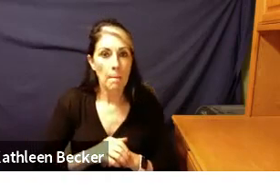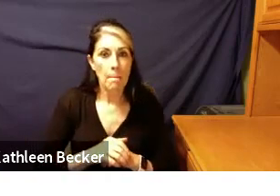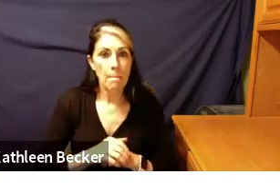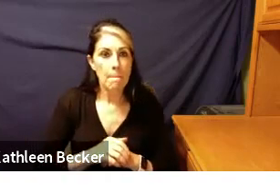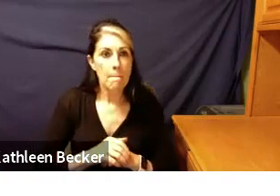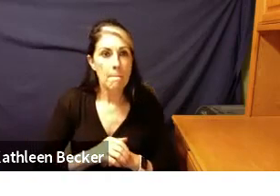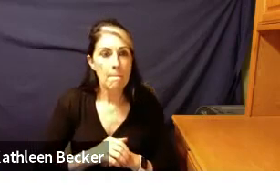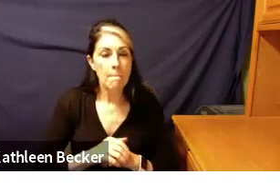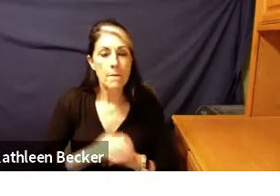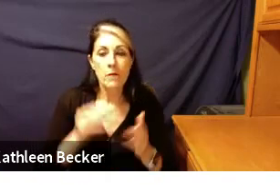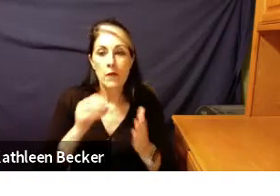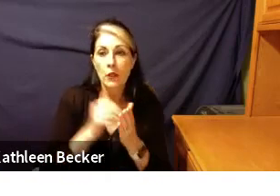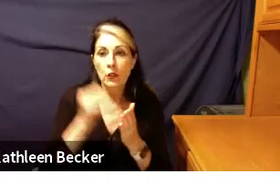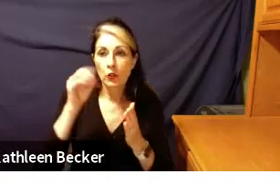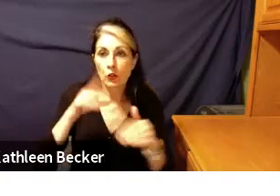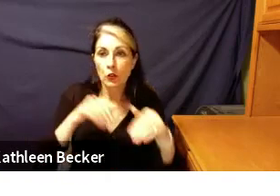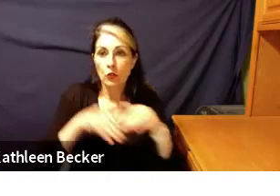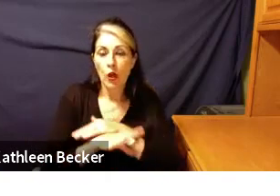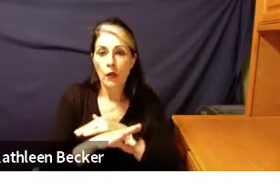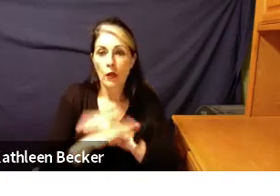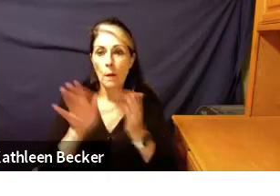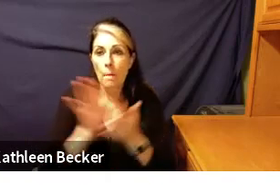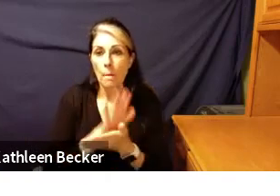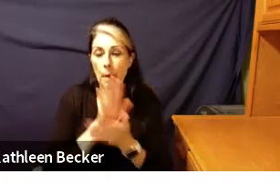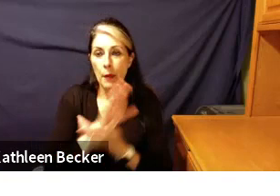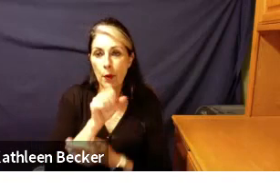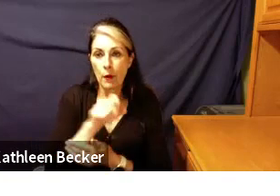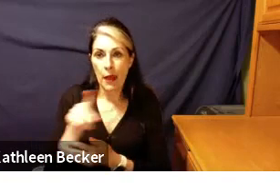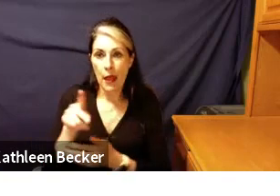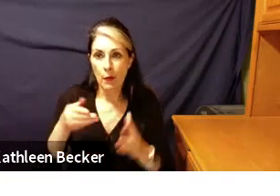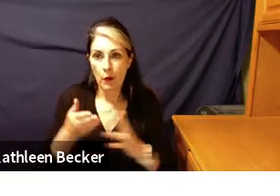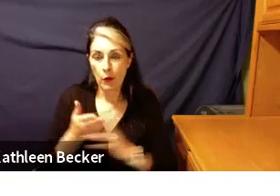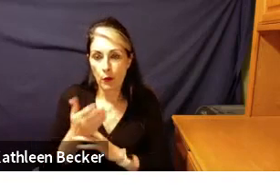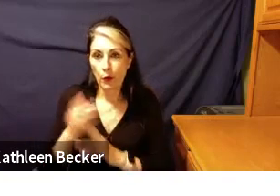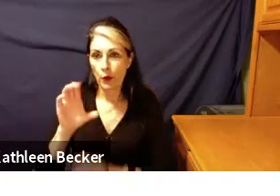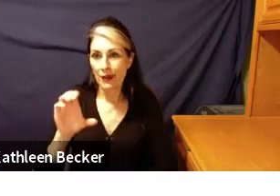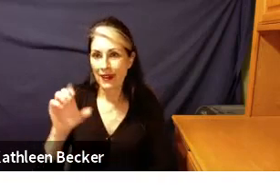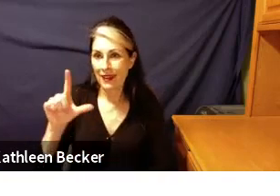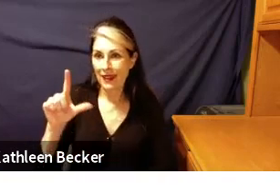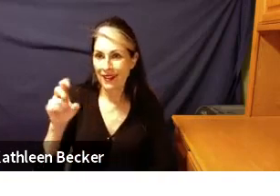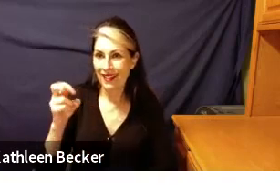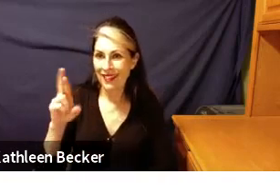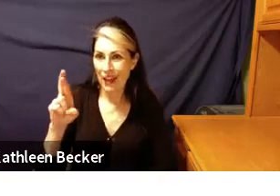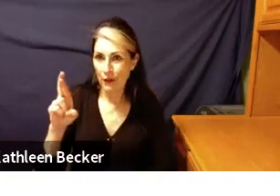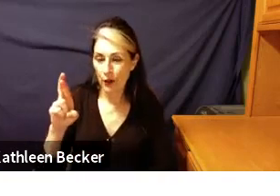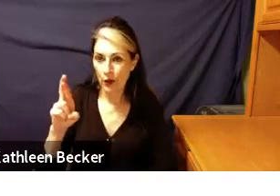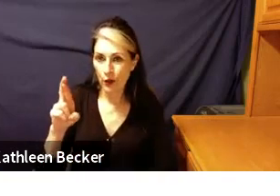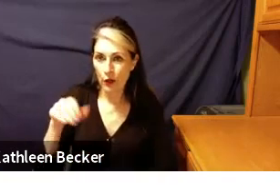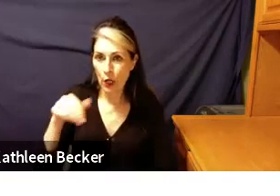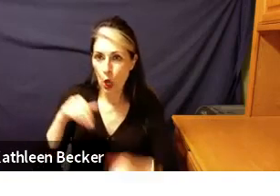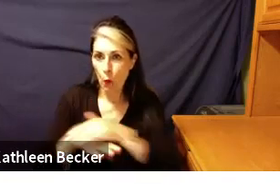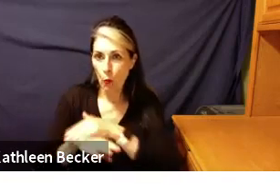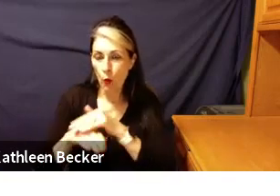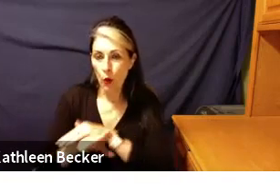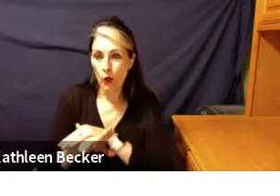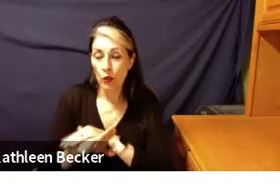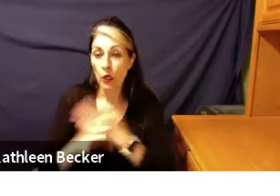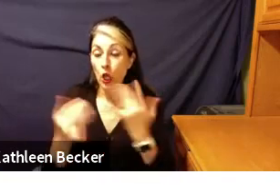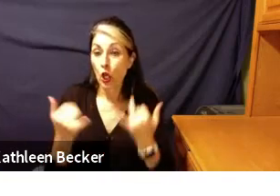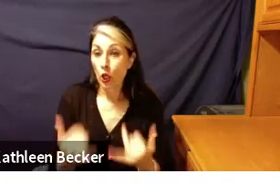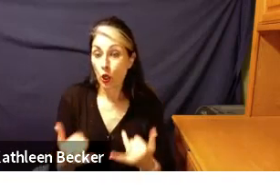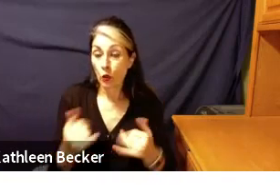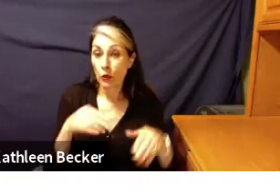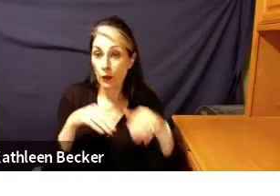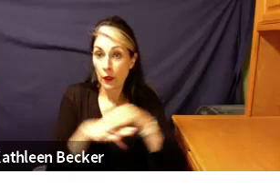Our students will log into the Paper app through their Clever portal. Currently, when students log into